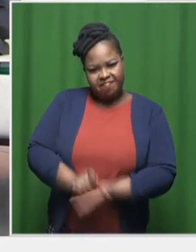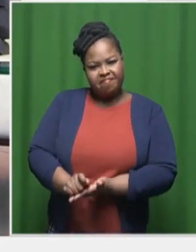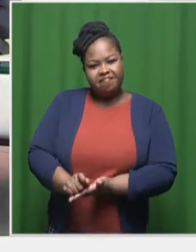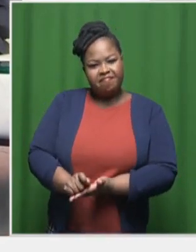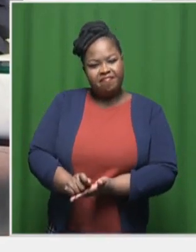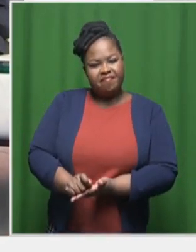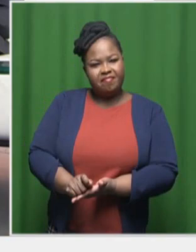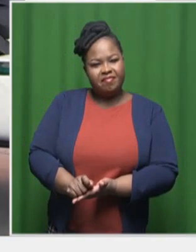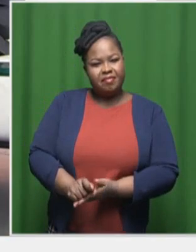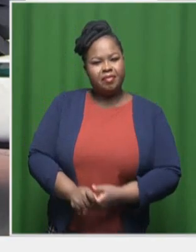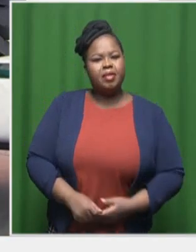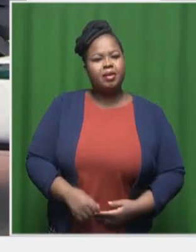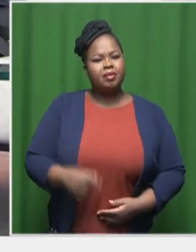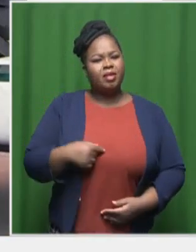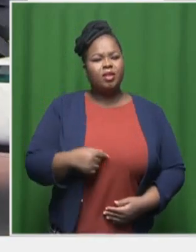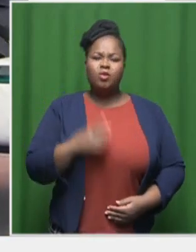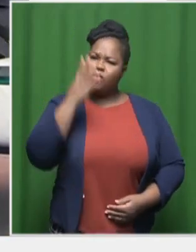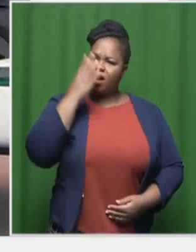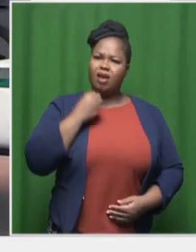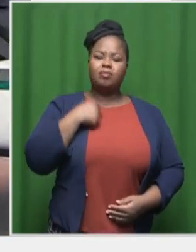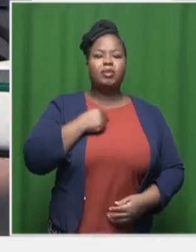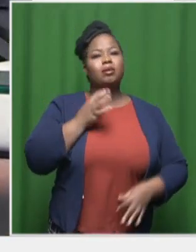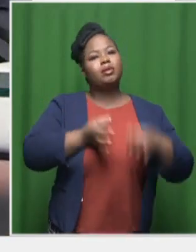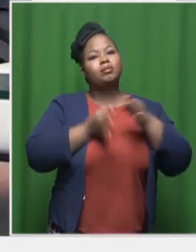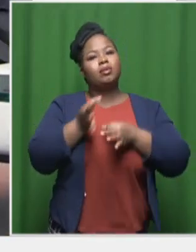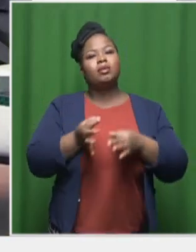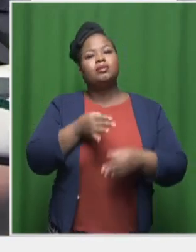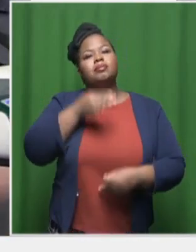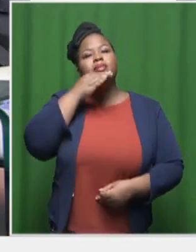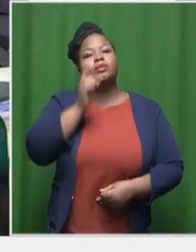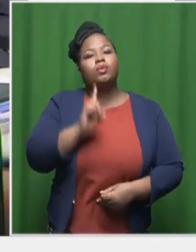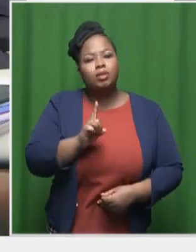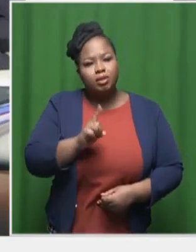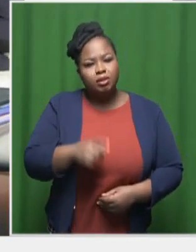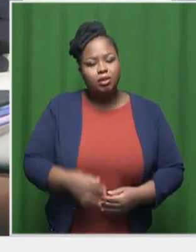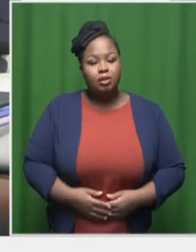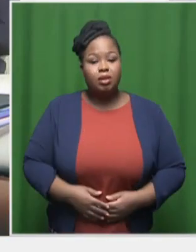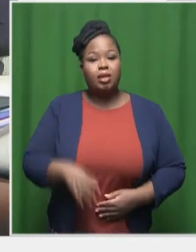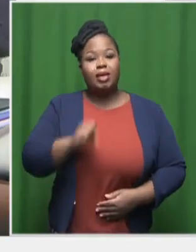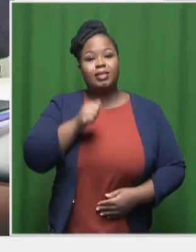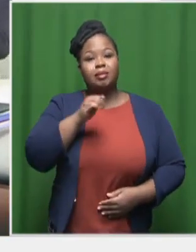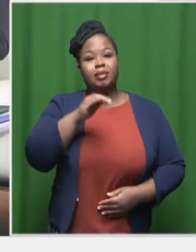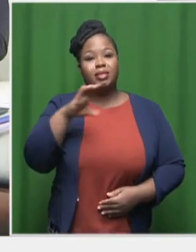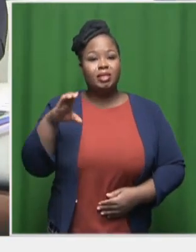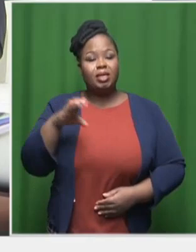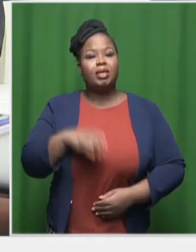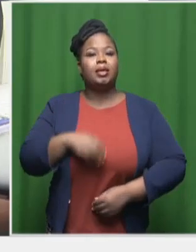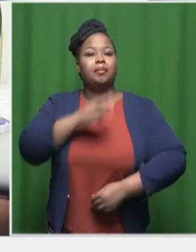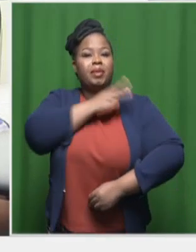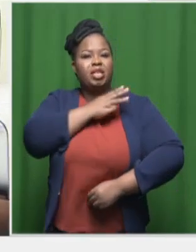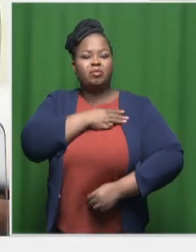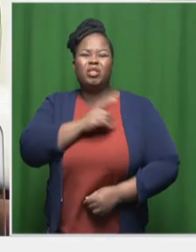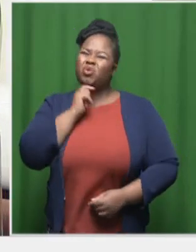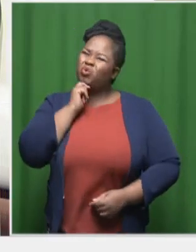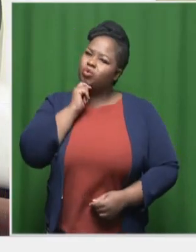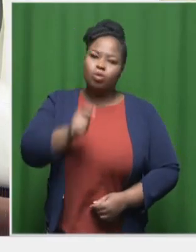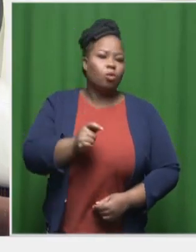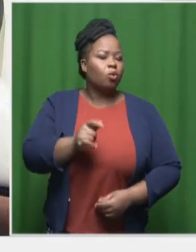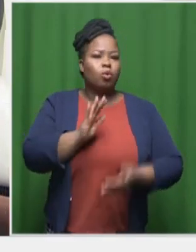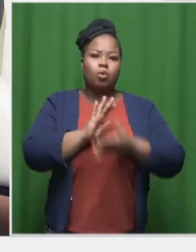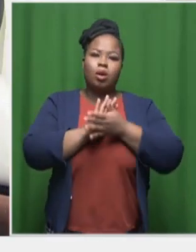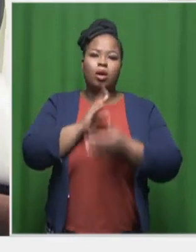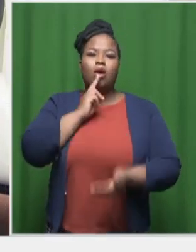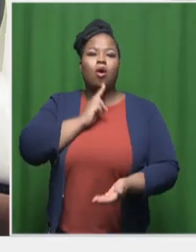Right. And you asked me to explain what I meant by that. SABC management is fundamentally dishonest. Yeah.